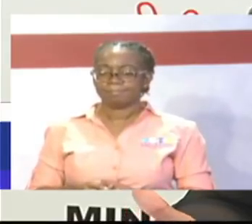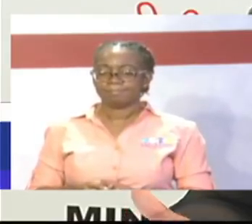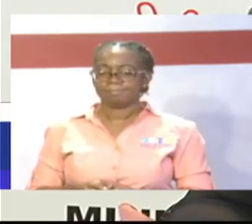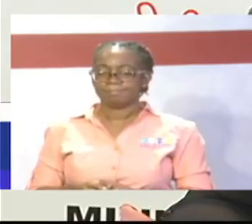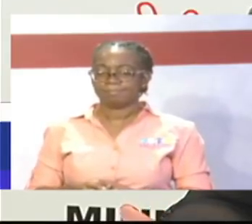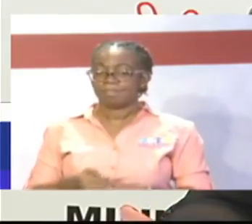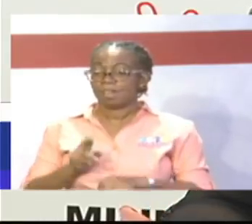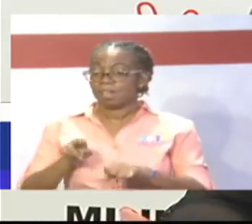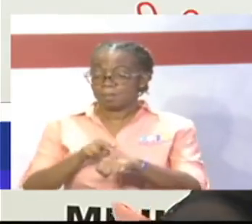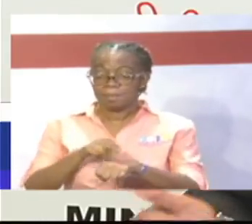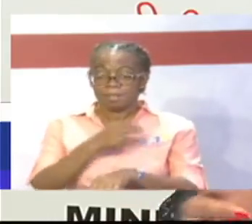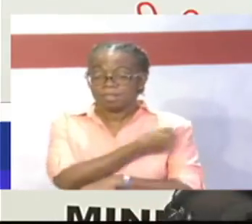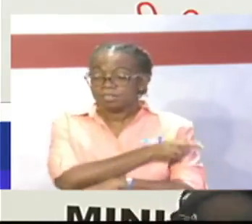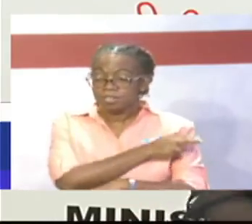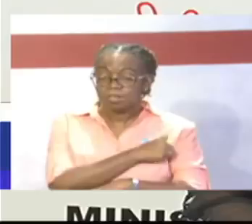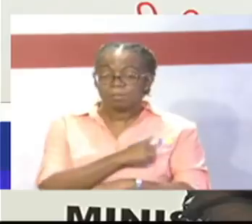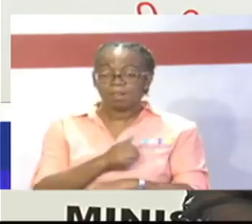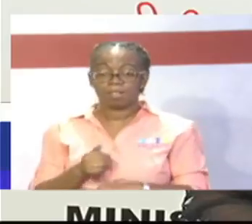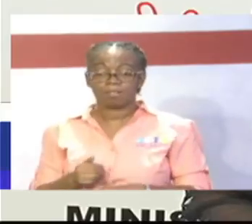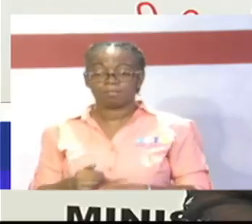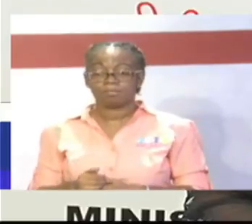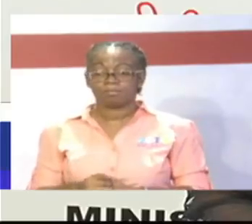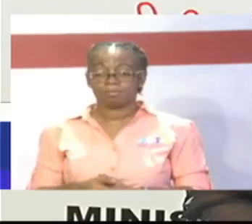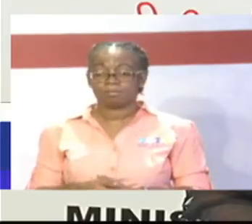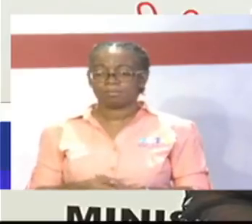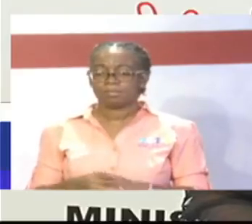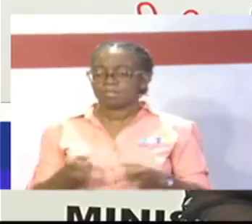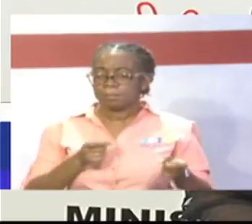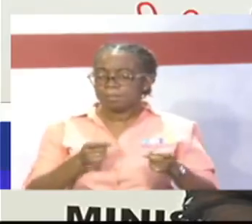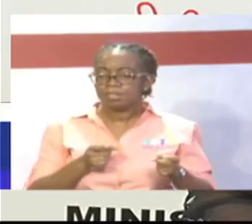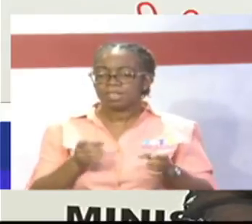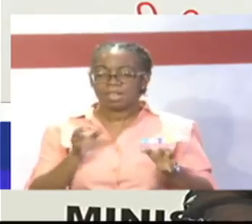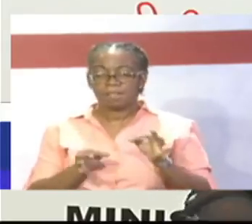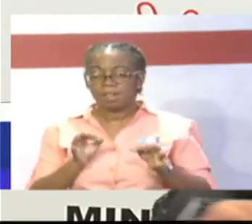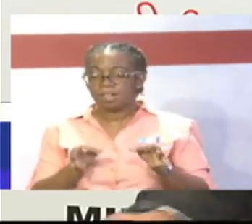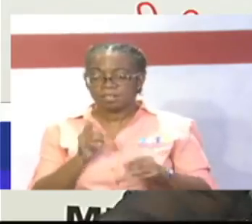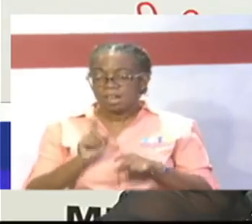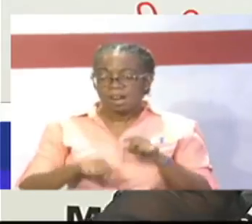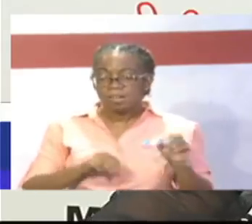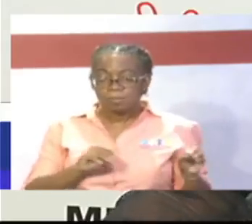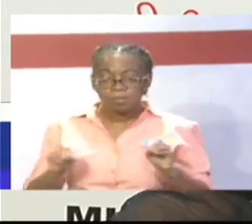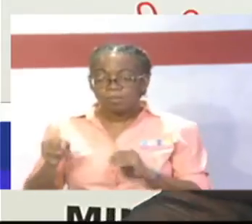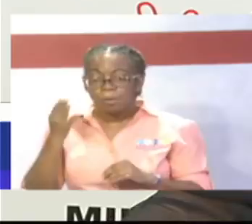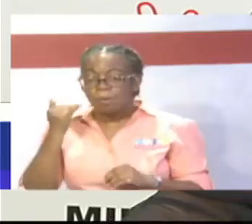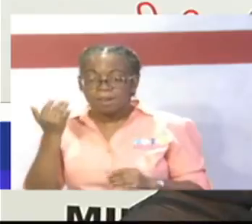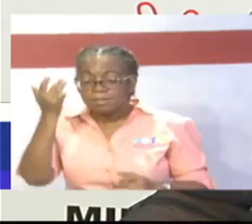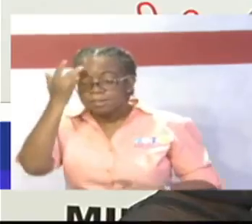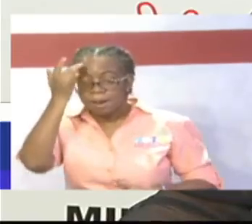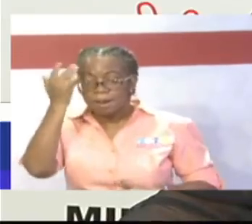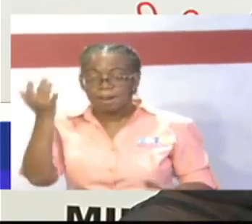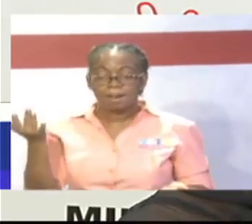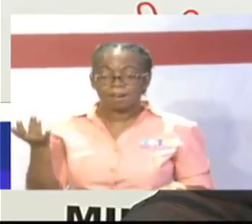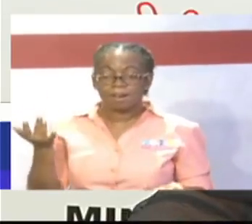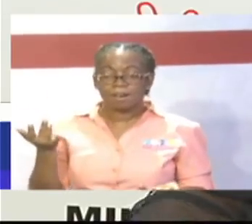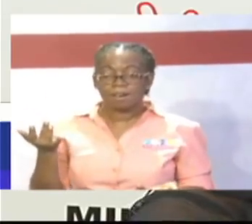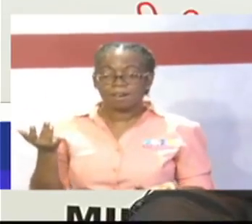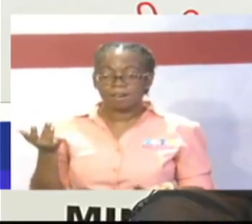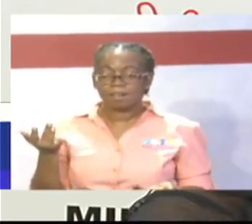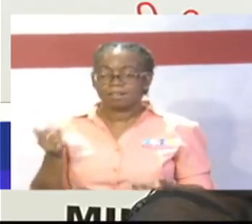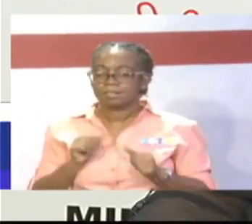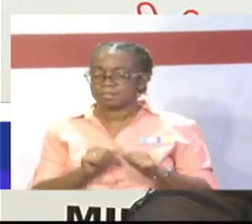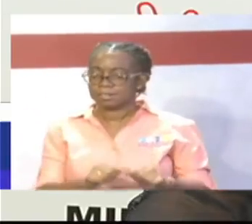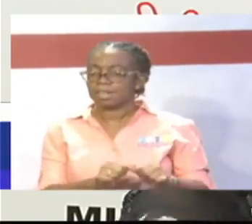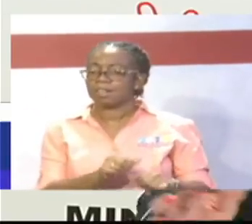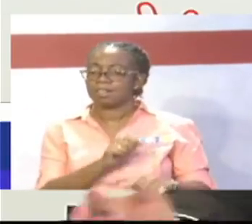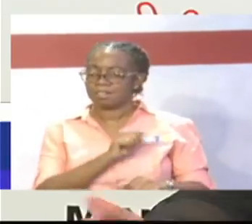and emergency departments patients are managed, if too unstable, by the ICU teams attached to the relevant hospital, and they